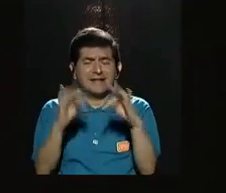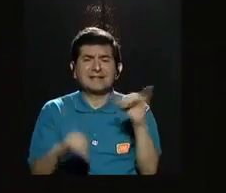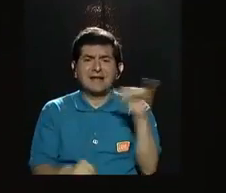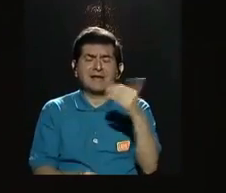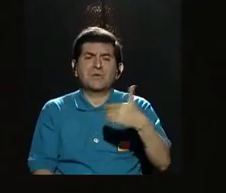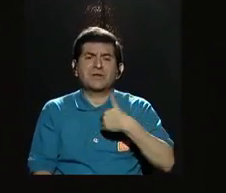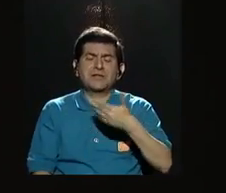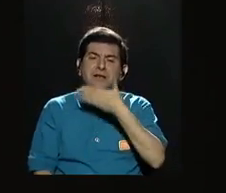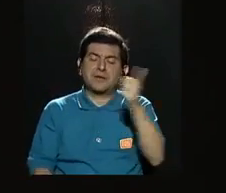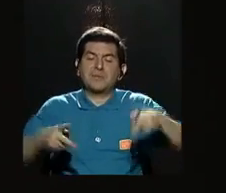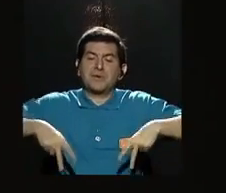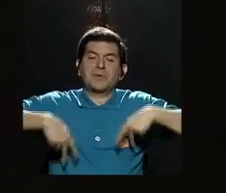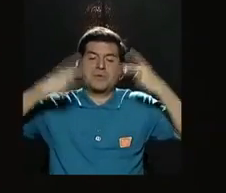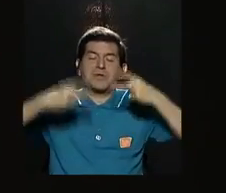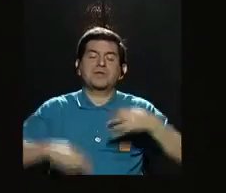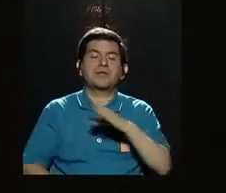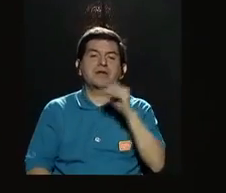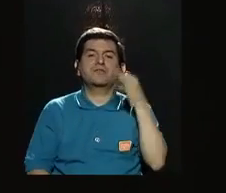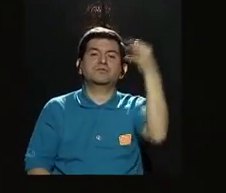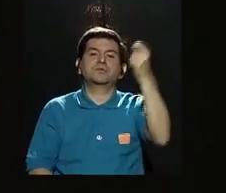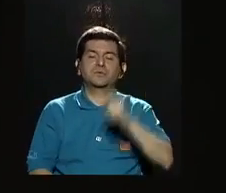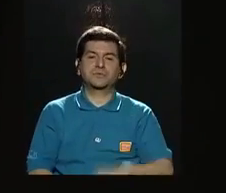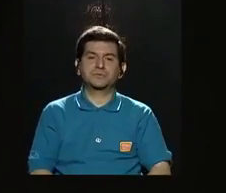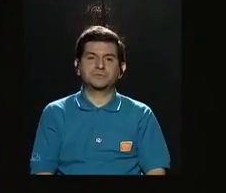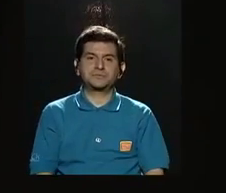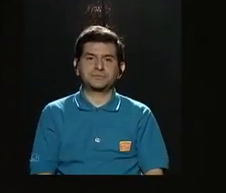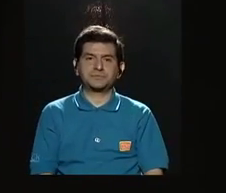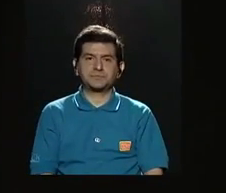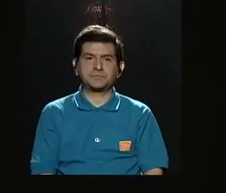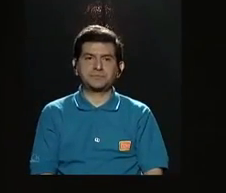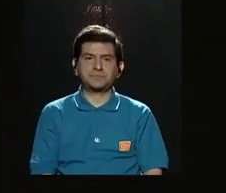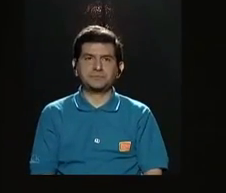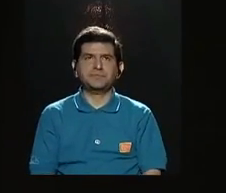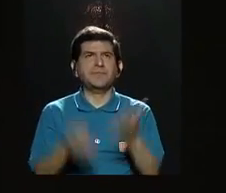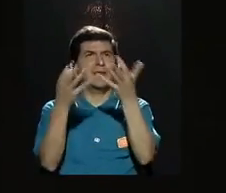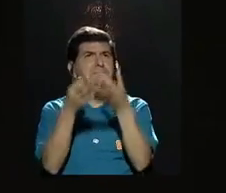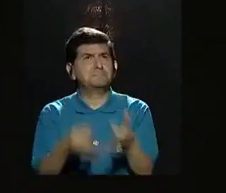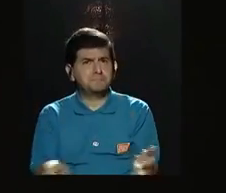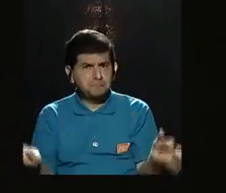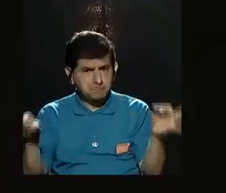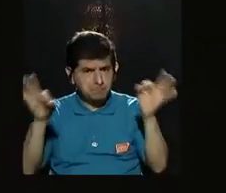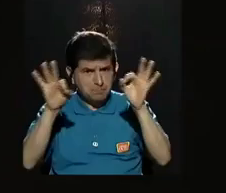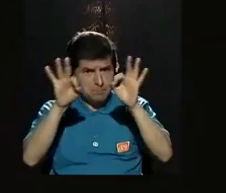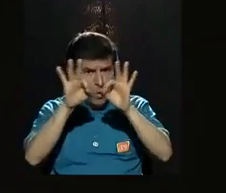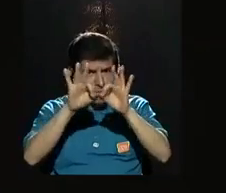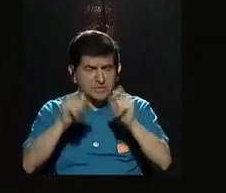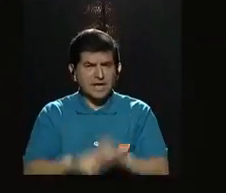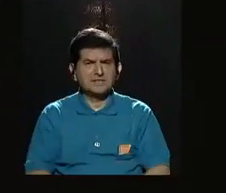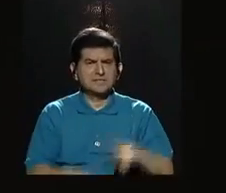better future. The importance of feminist approaches